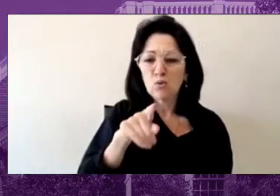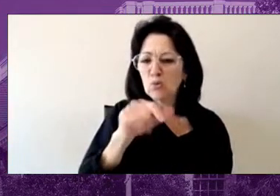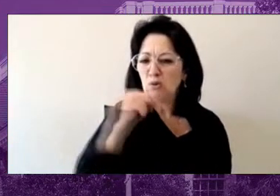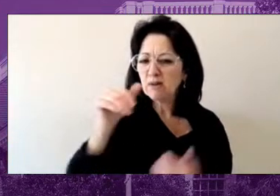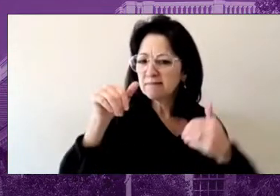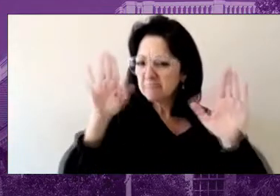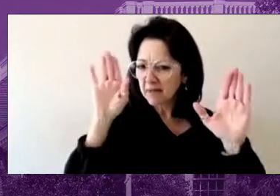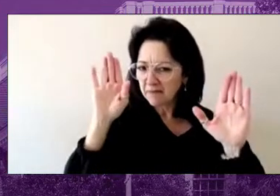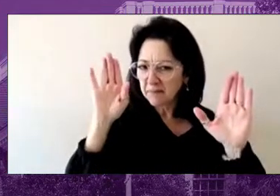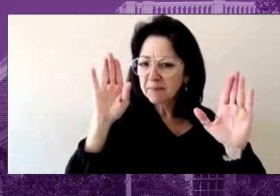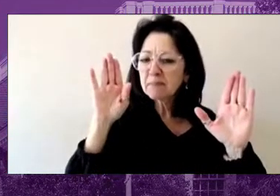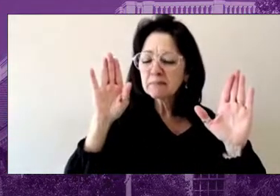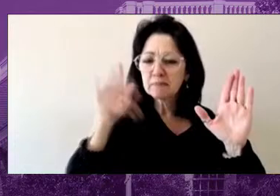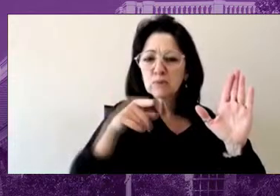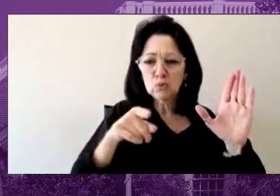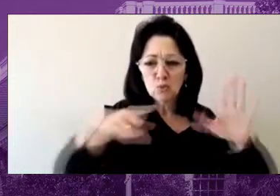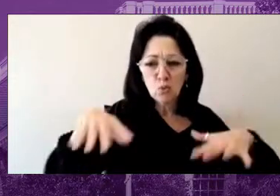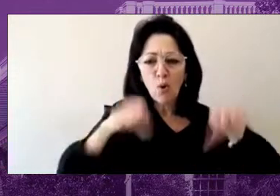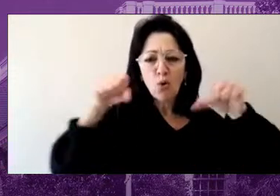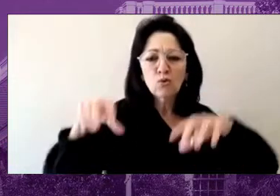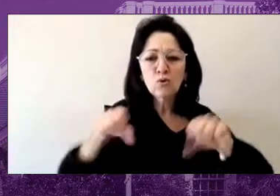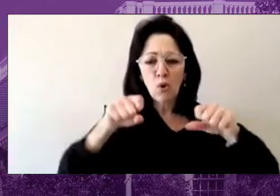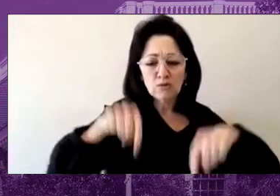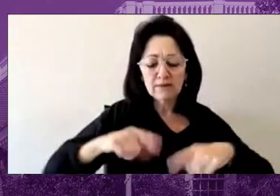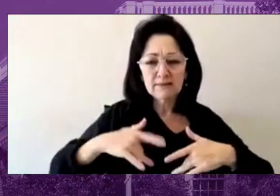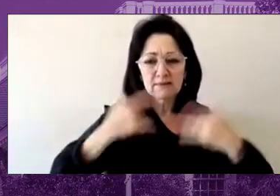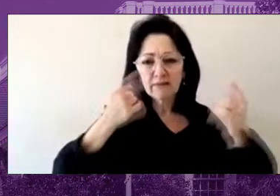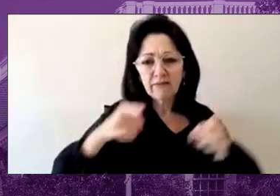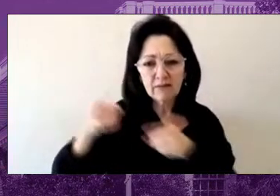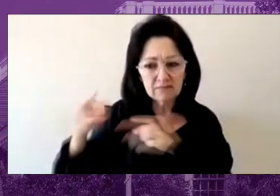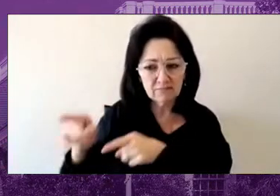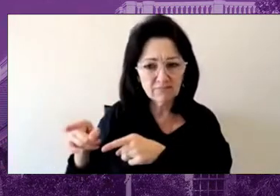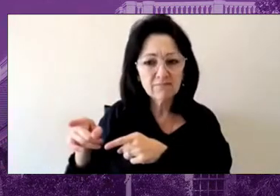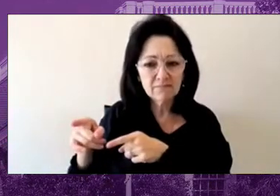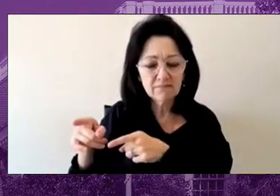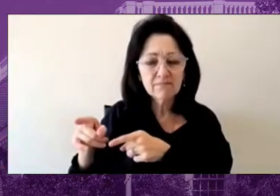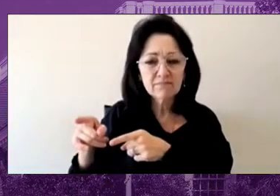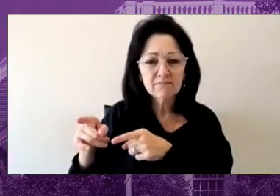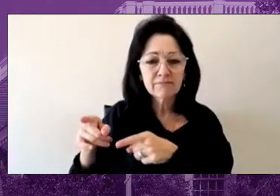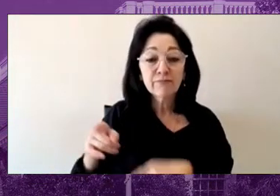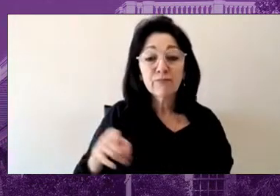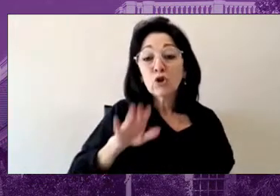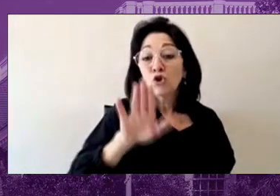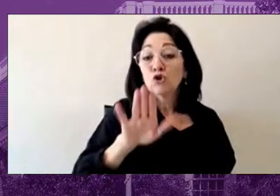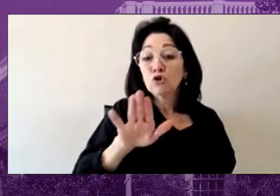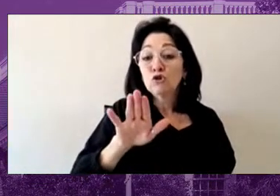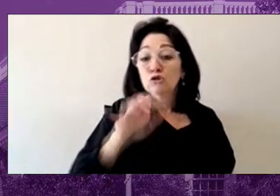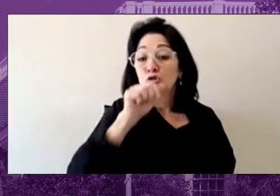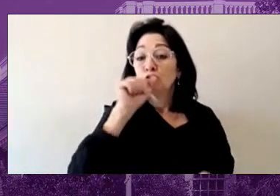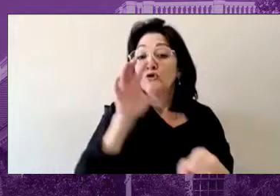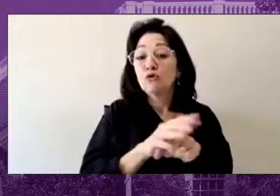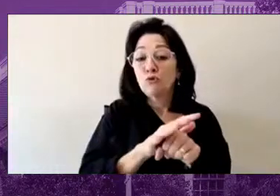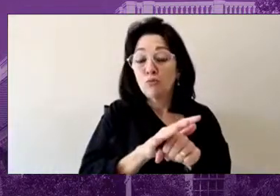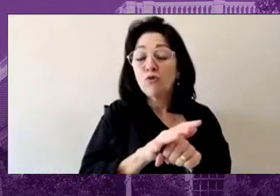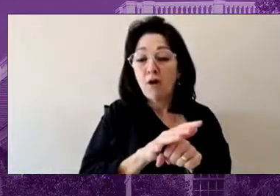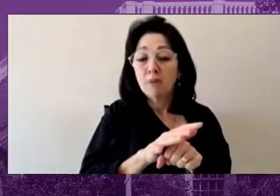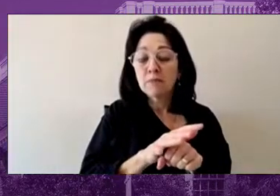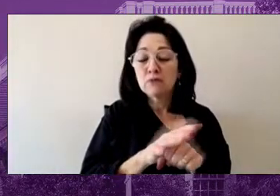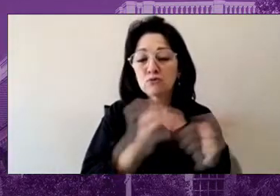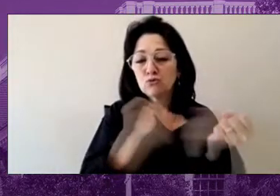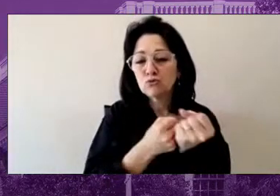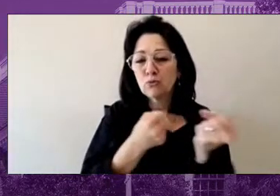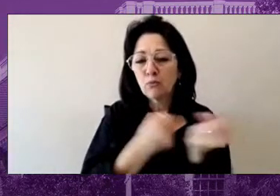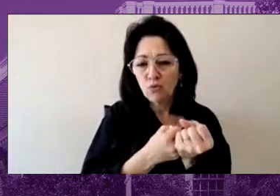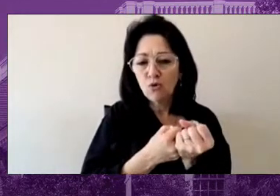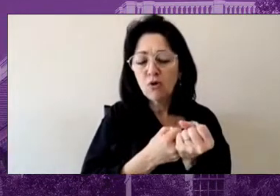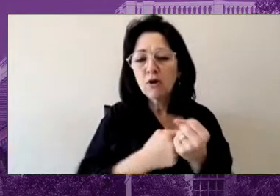in hosting these events and also in your pledge to end domestic violence and to recognize the people